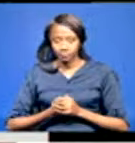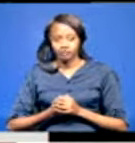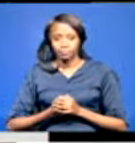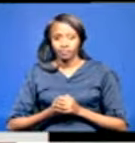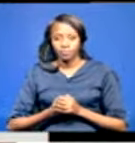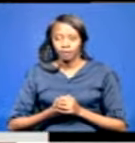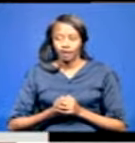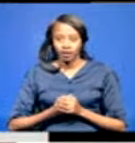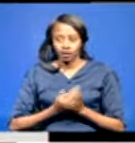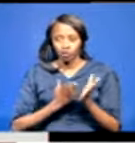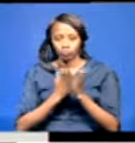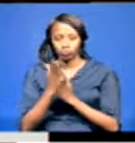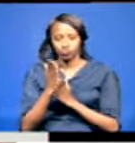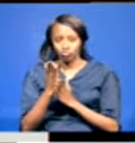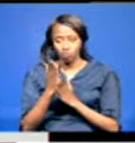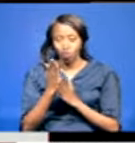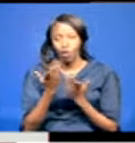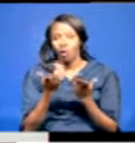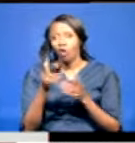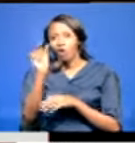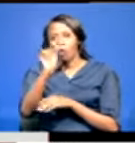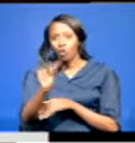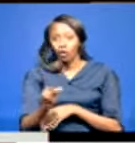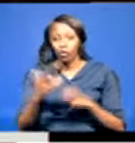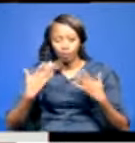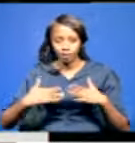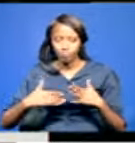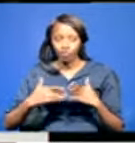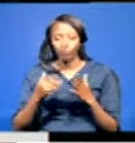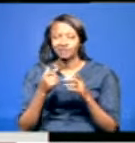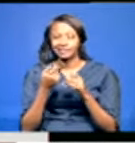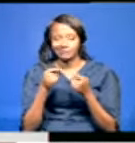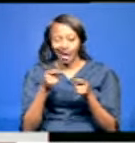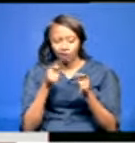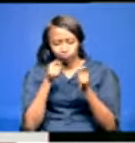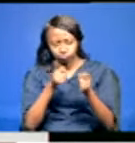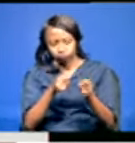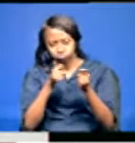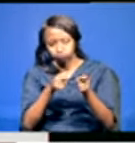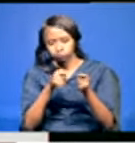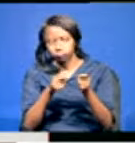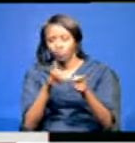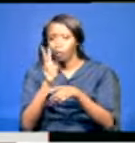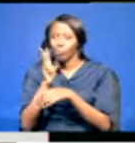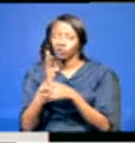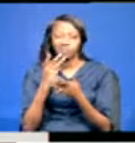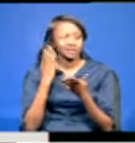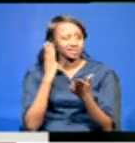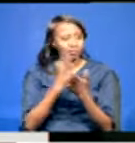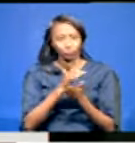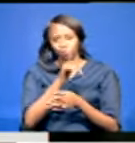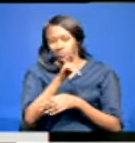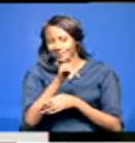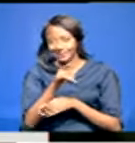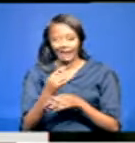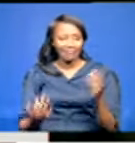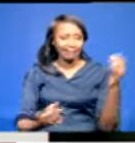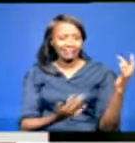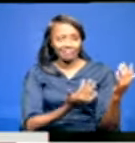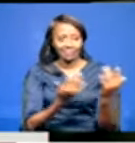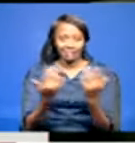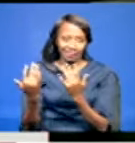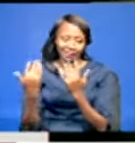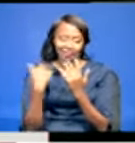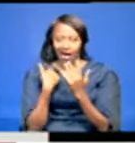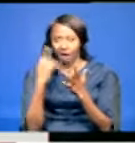According to the locals, their attempts to put out the fire were futile. Tumelipukiwa na moto kubwa sana ambayo imesababisha madhara makubwa,